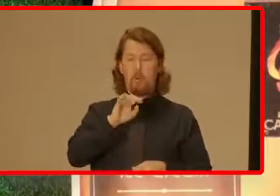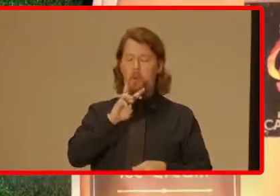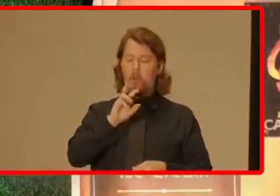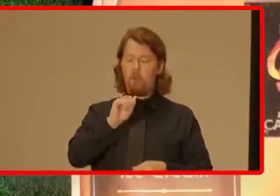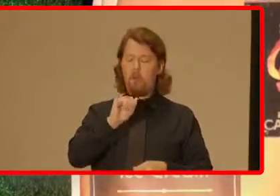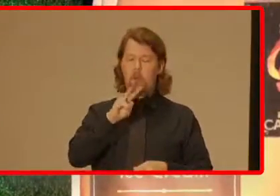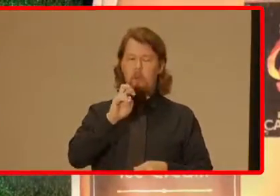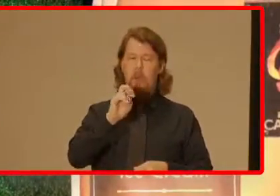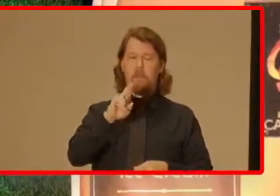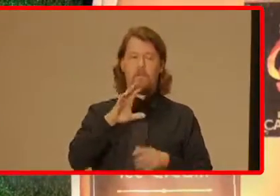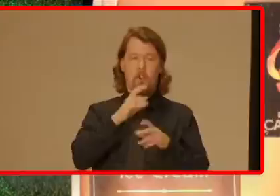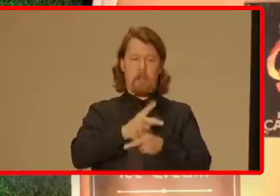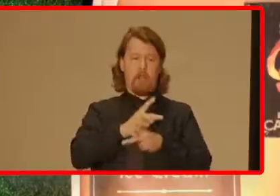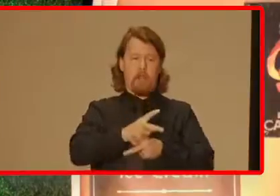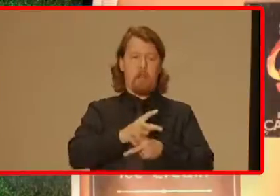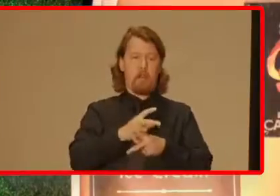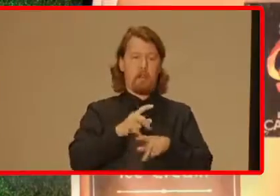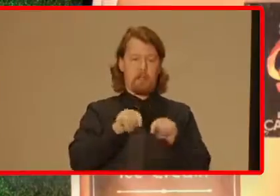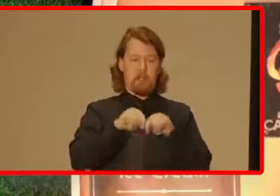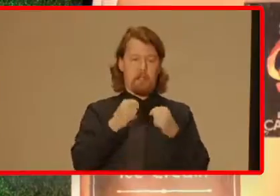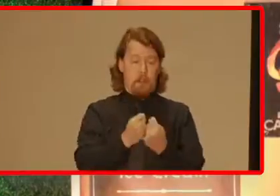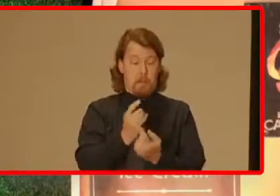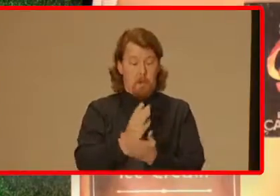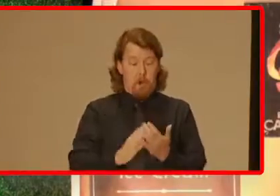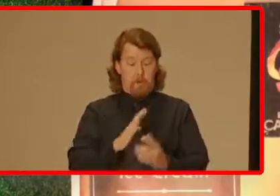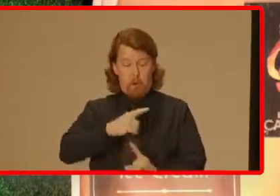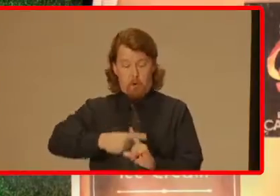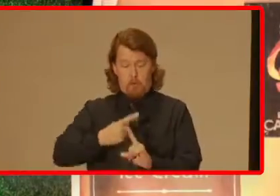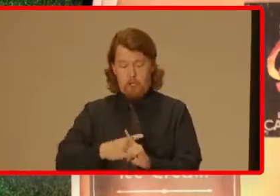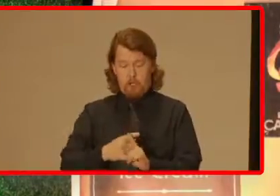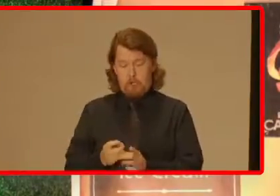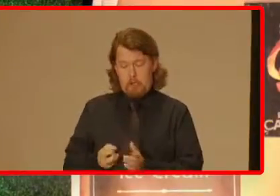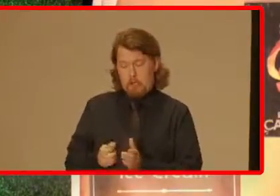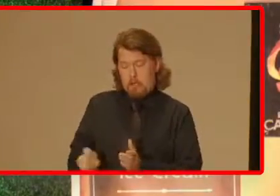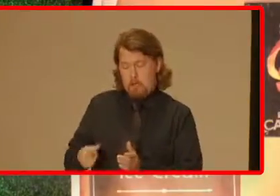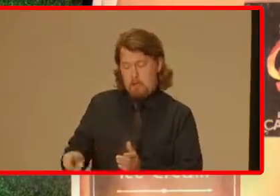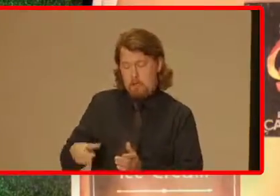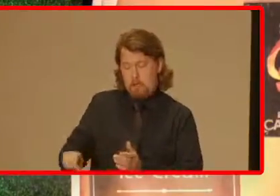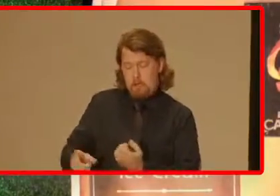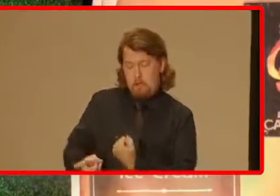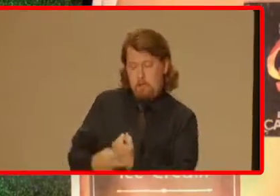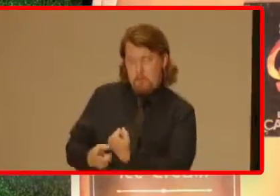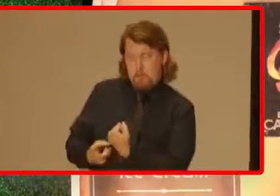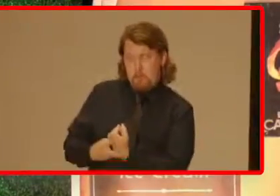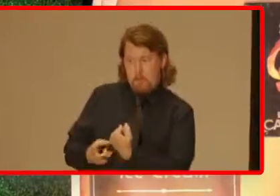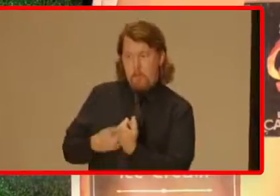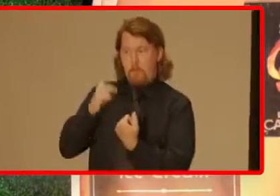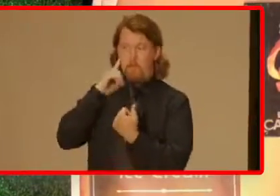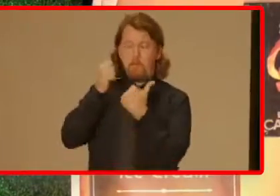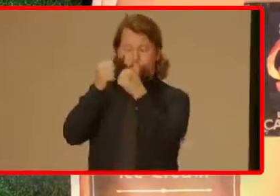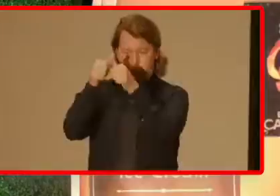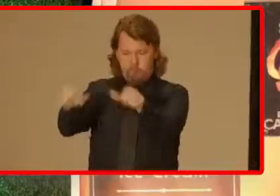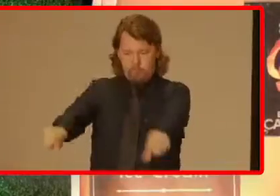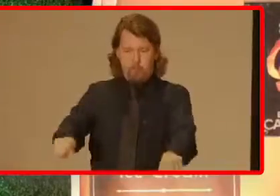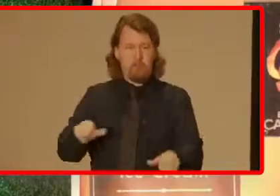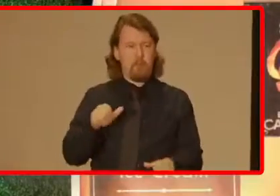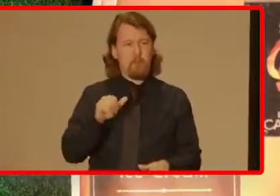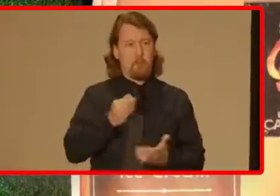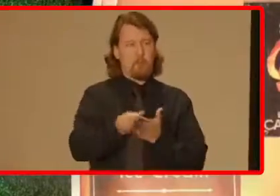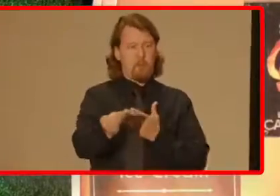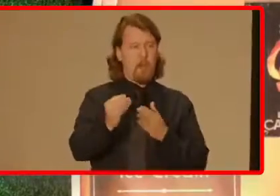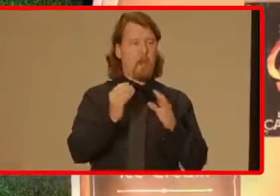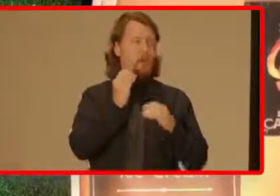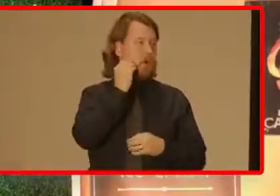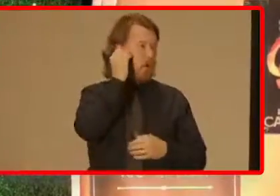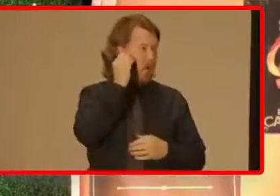putting aside a portion of her rent for a down payment on her future home. And I want everyone to join me in recognizing